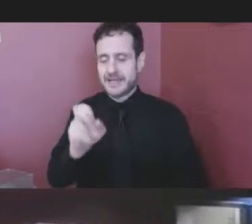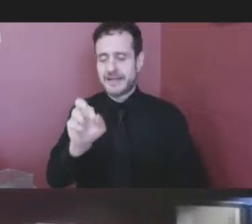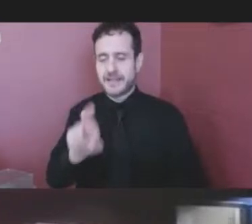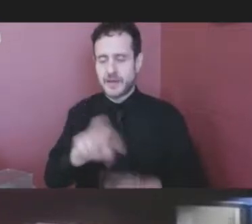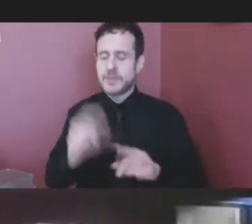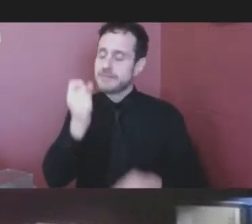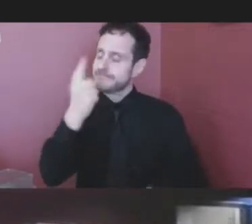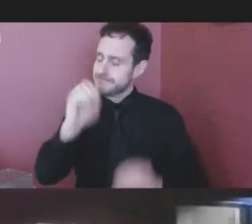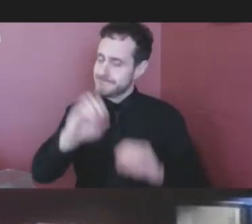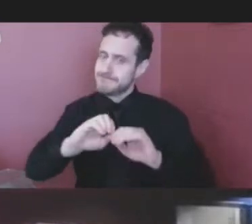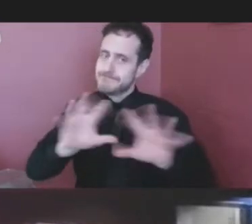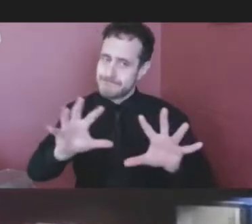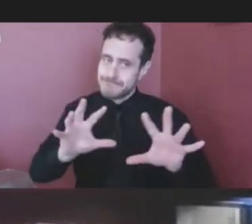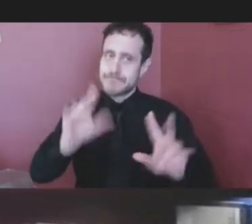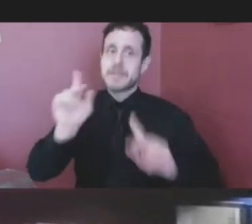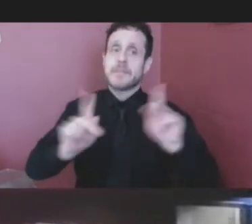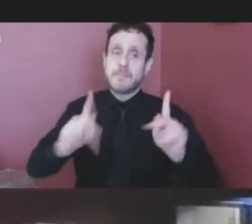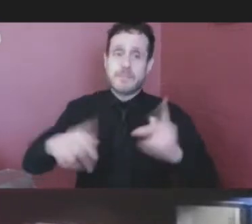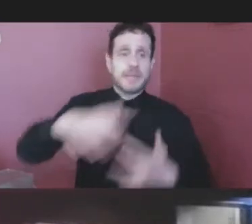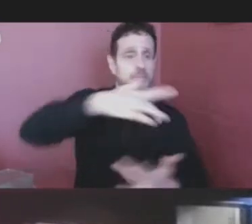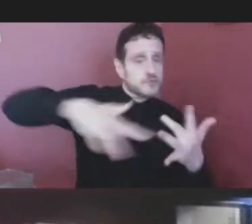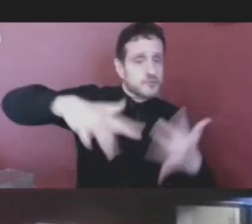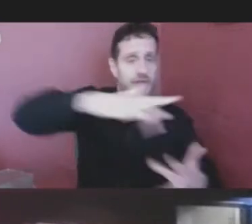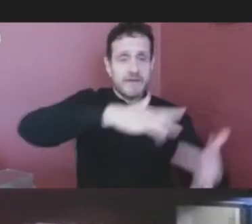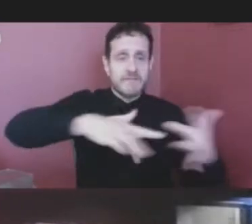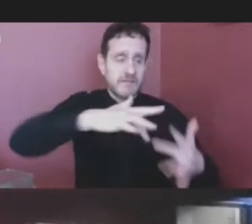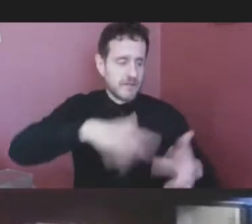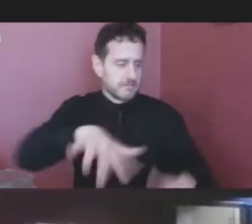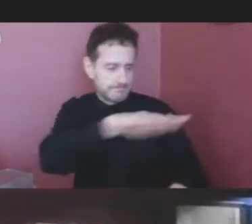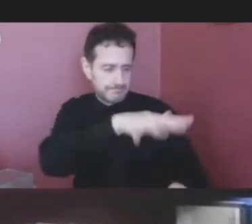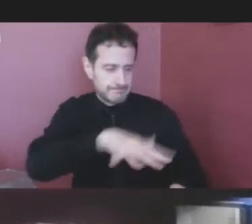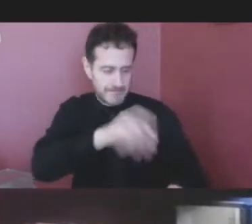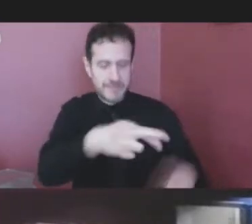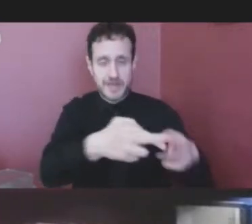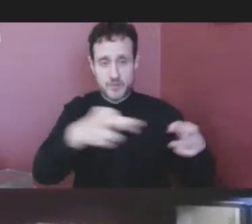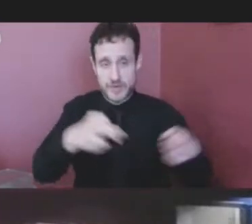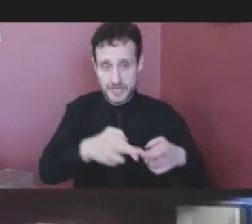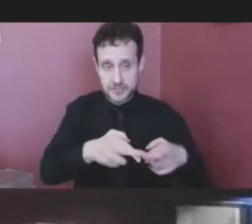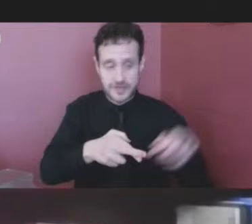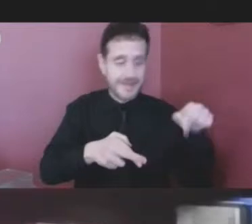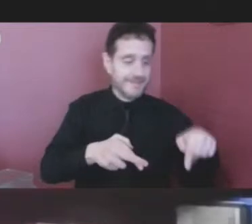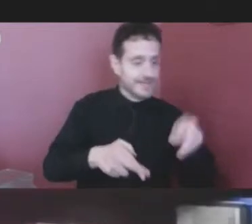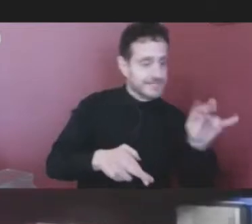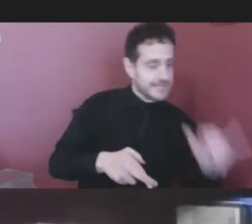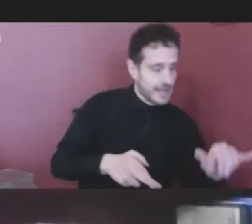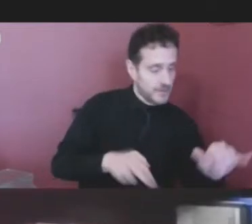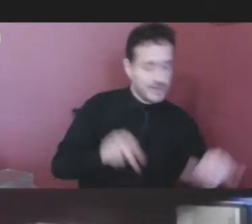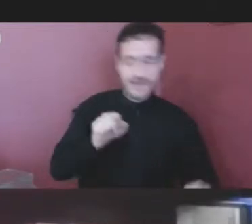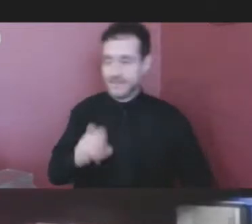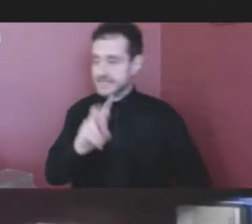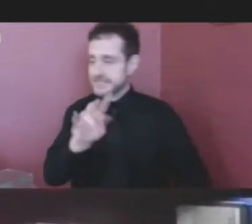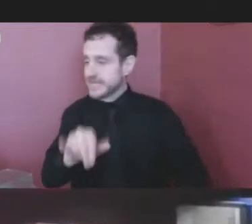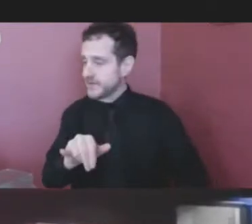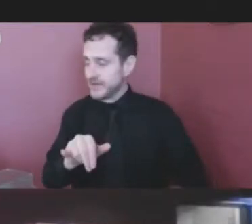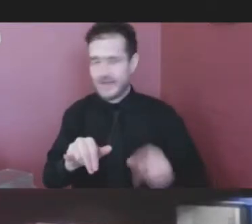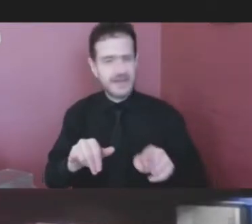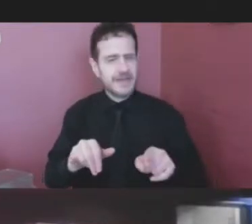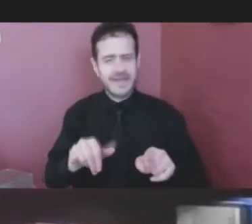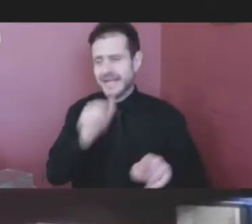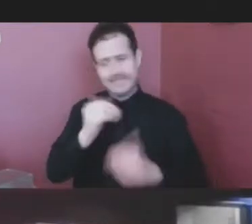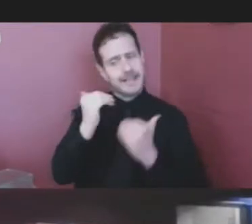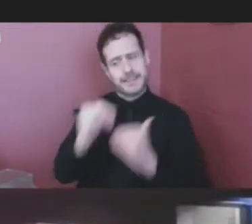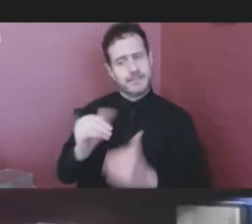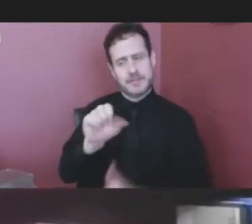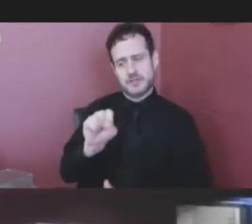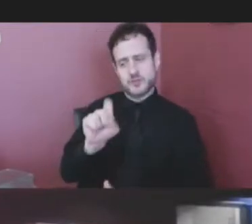clear, people travel in that region. They travel between counties. It is